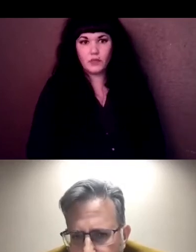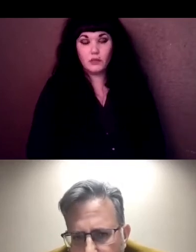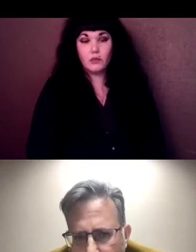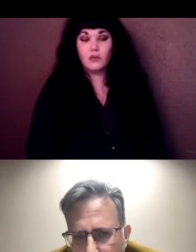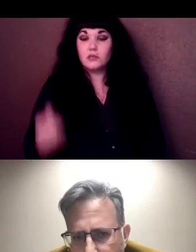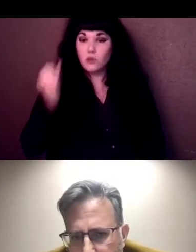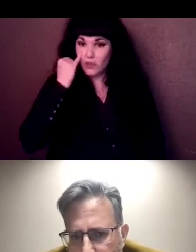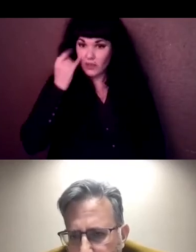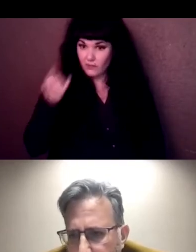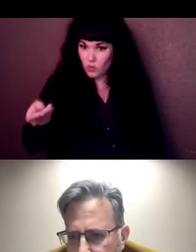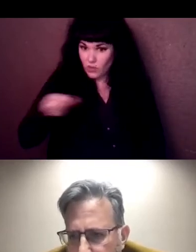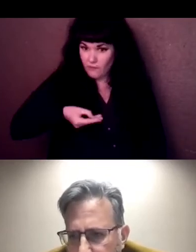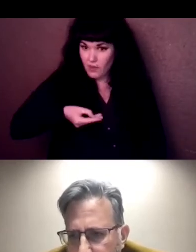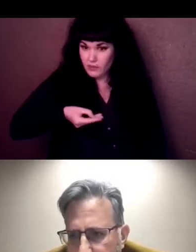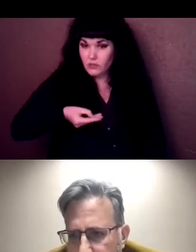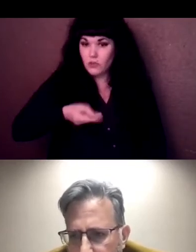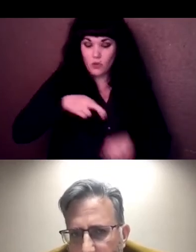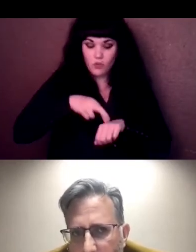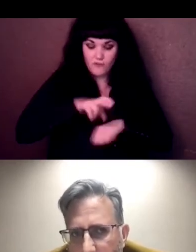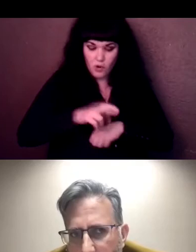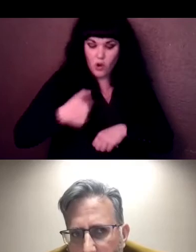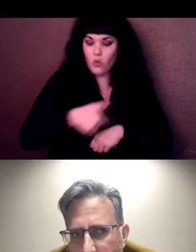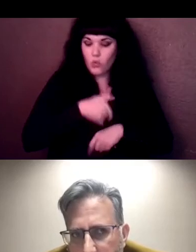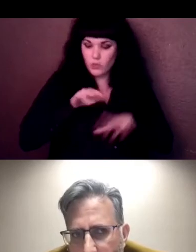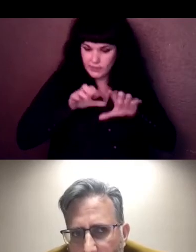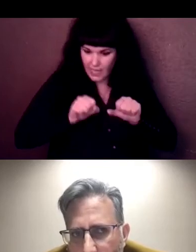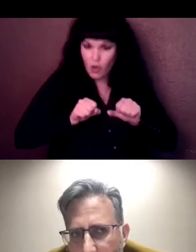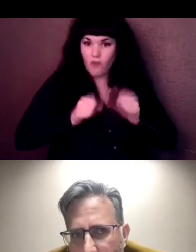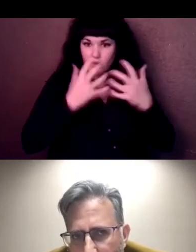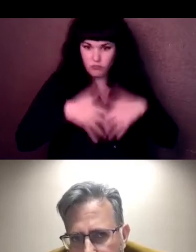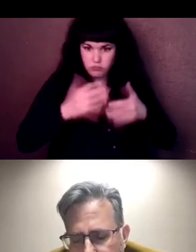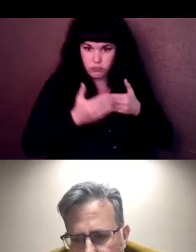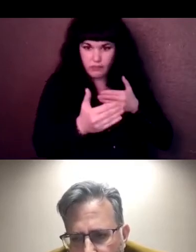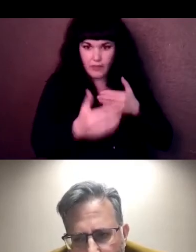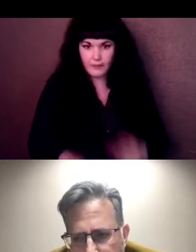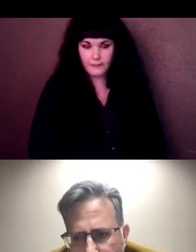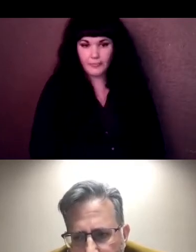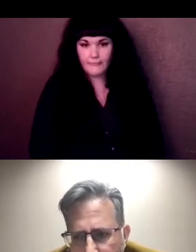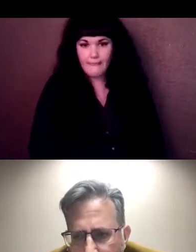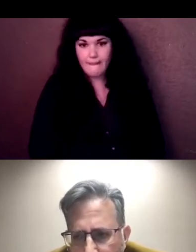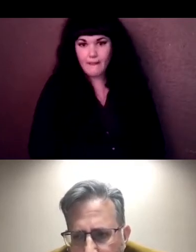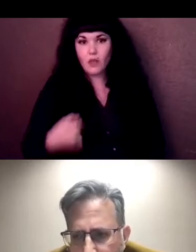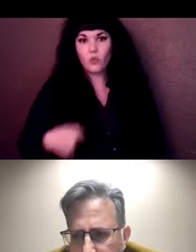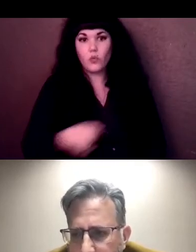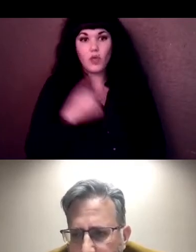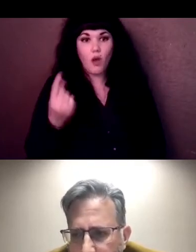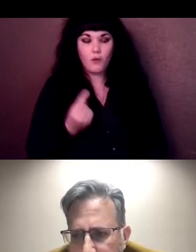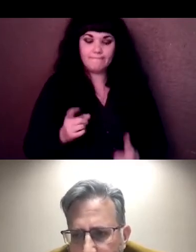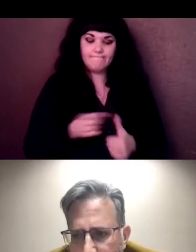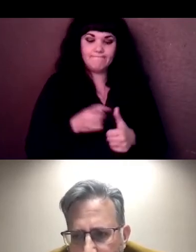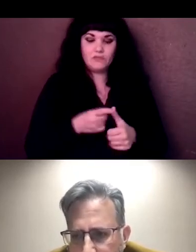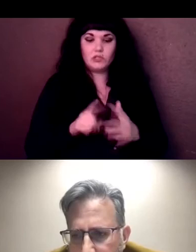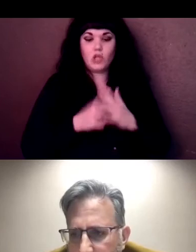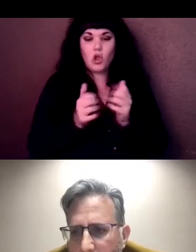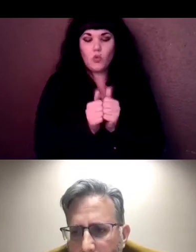referral, then we can take it from there. That's how we would always start, number one, with an